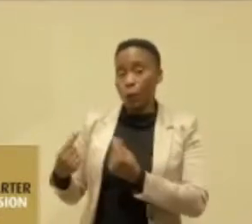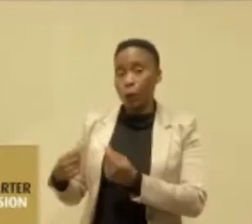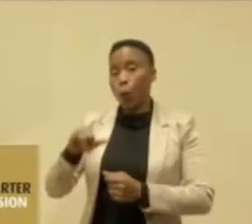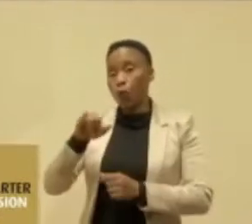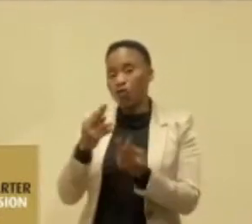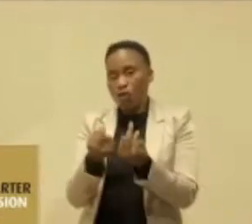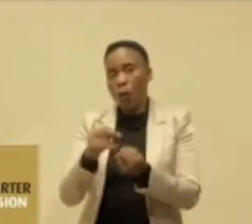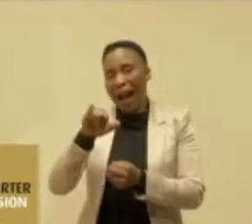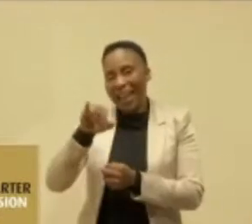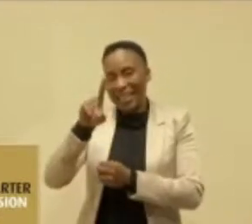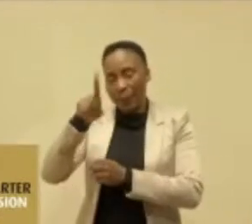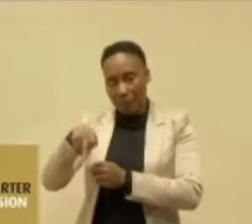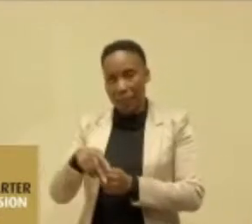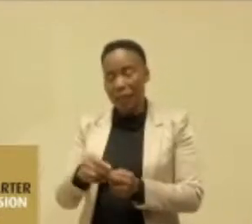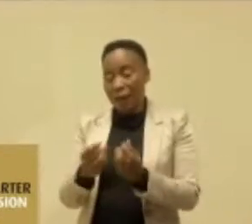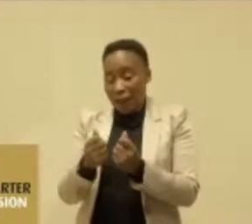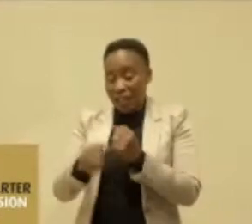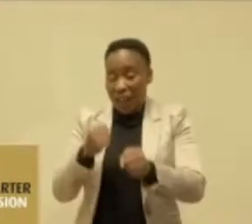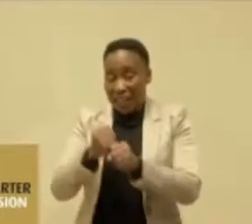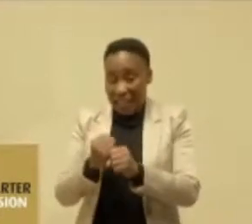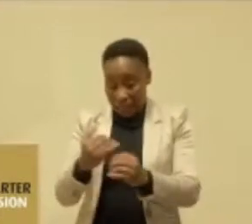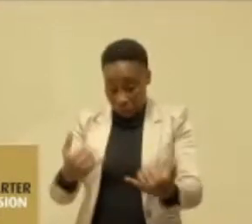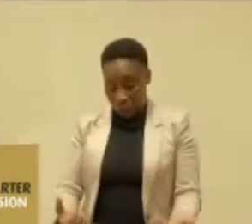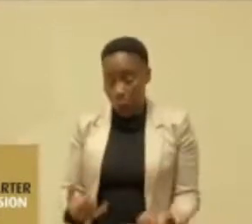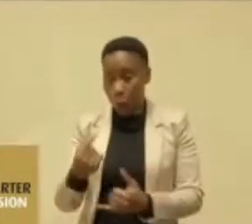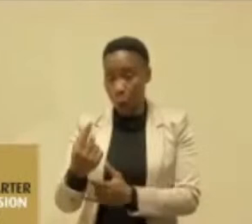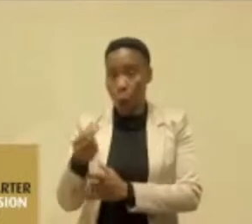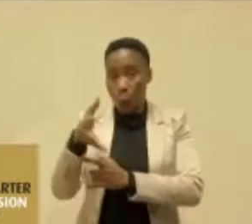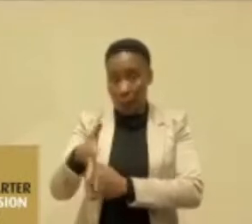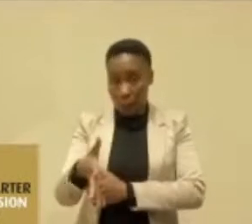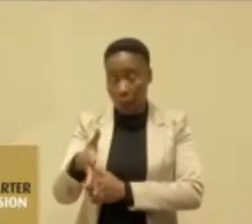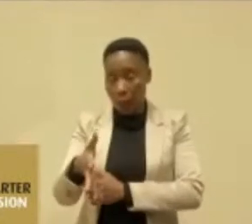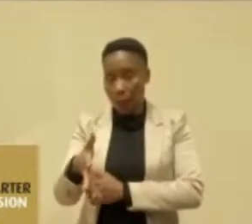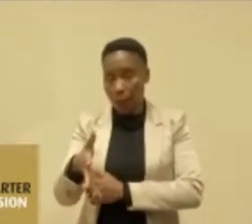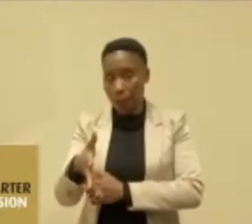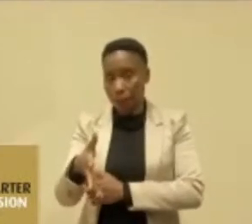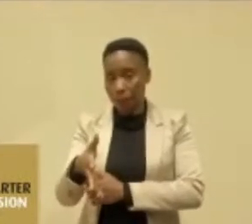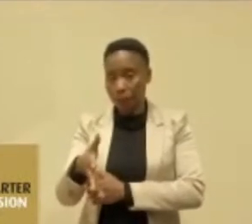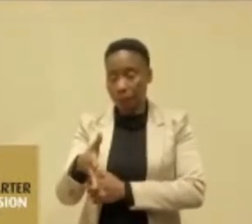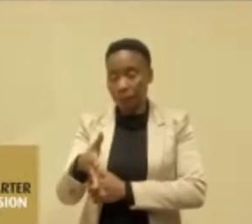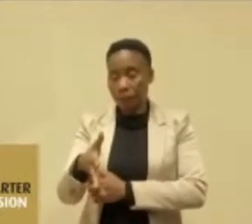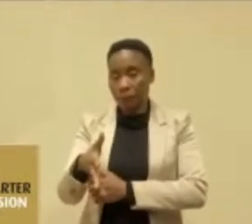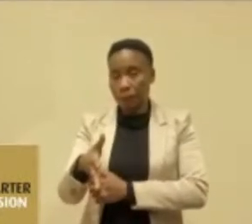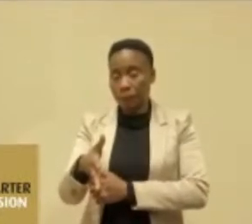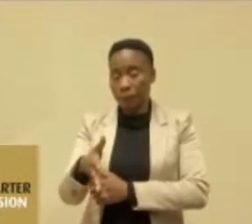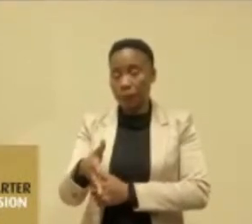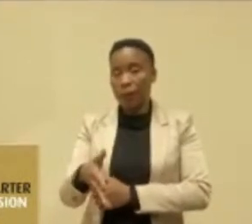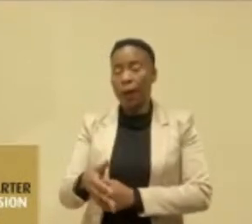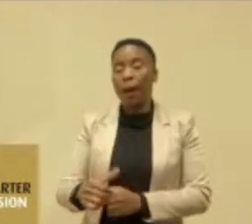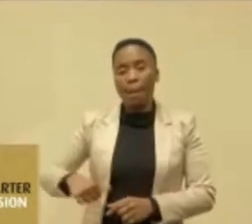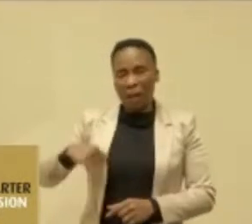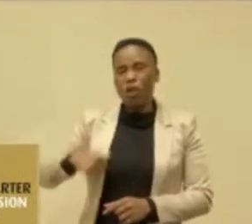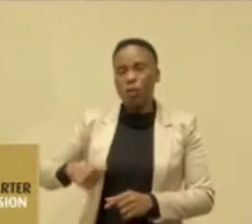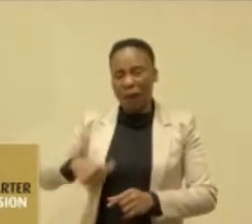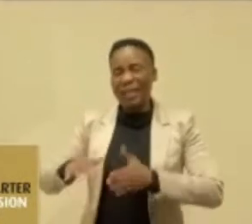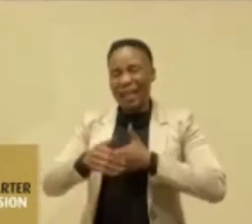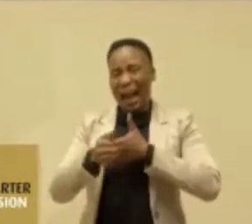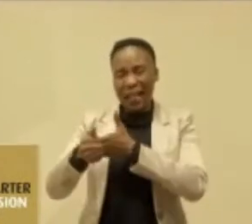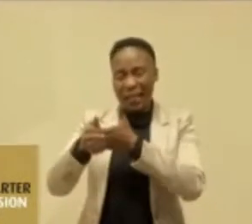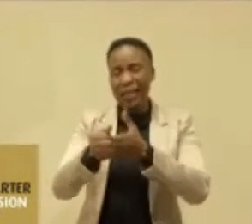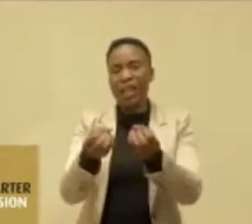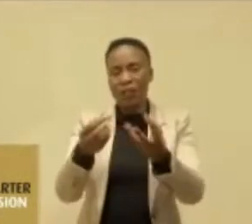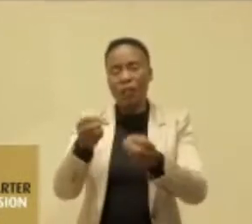for the financial aid in chiyabuna we will then be giving the municipalities guidelines to